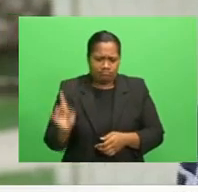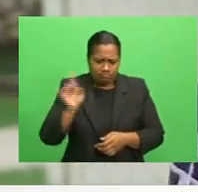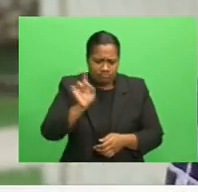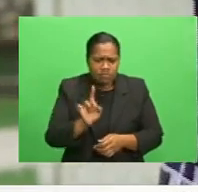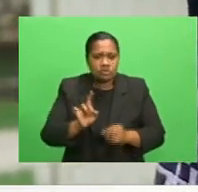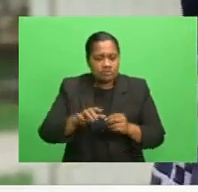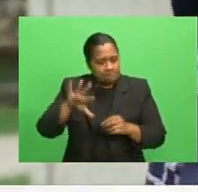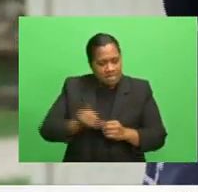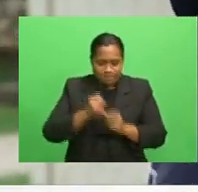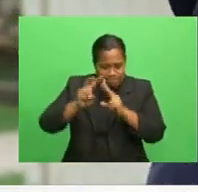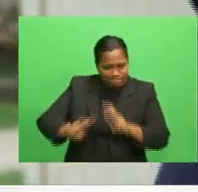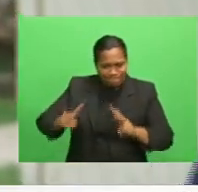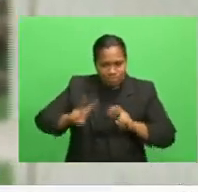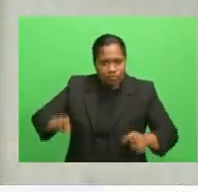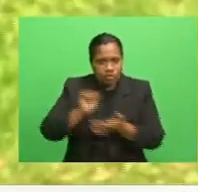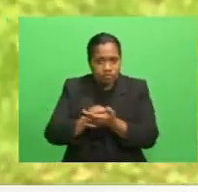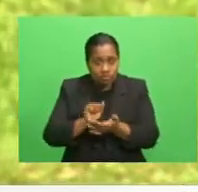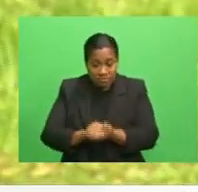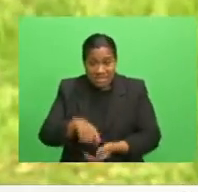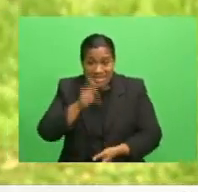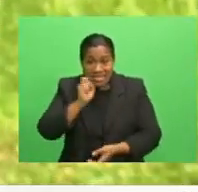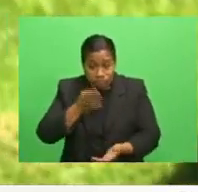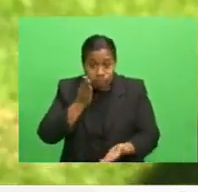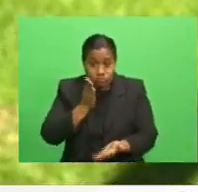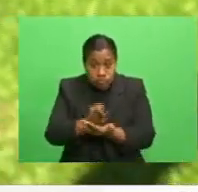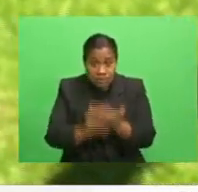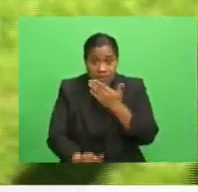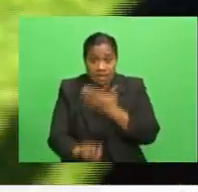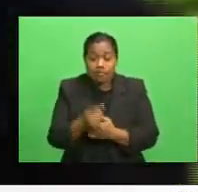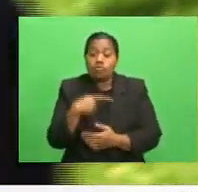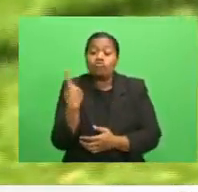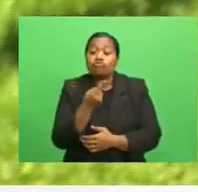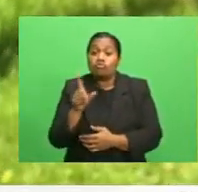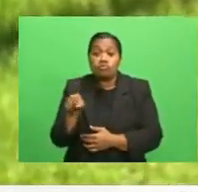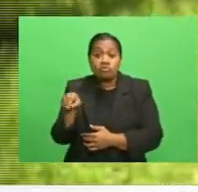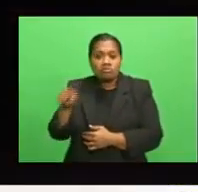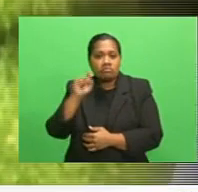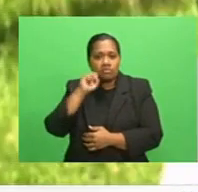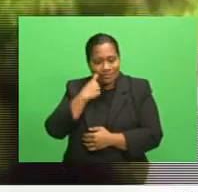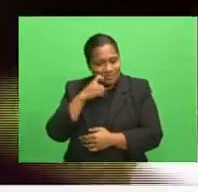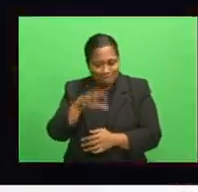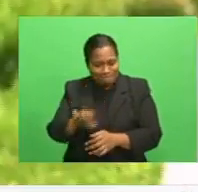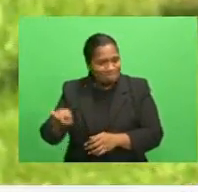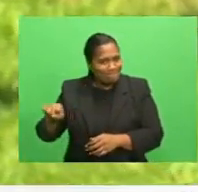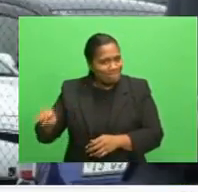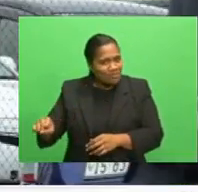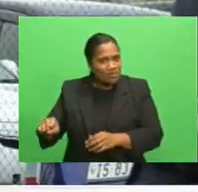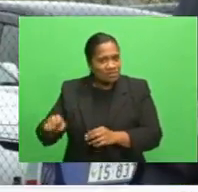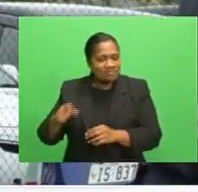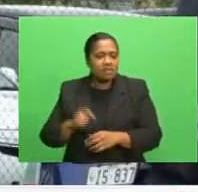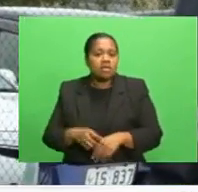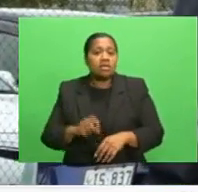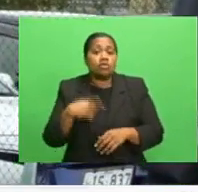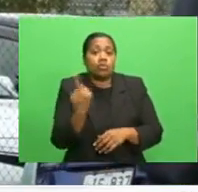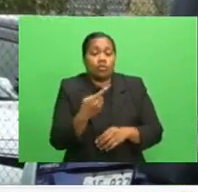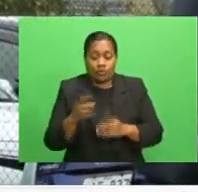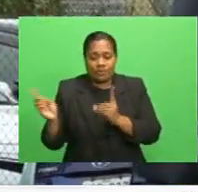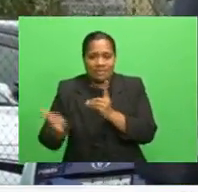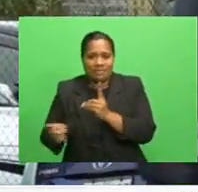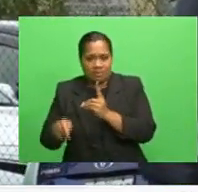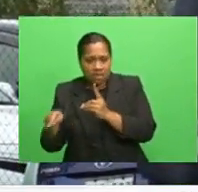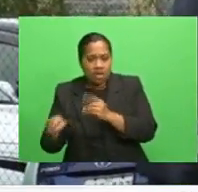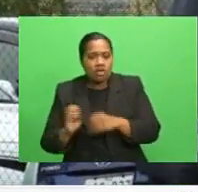investigate, and if true, those responsible will be charged. Spokesperson Ananai Soro says those allegedly involved